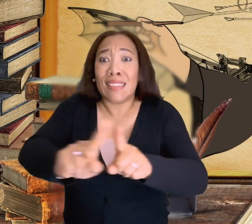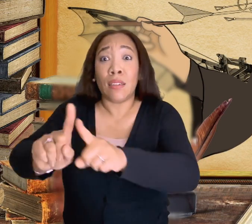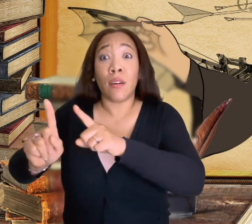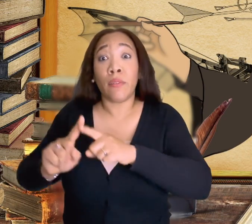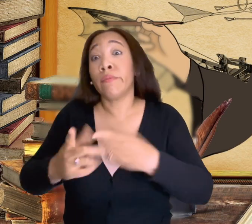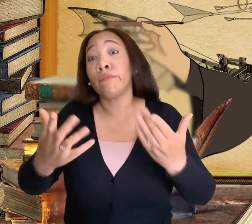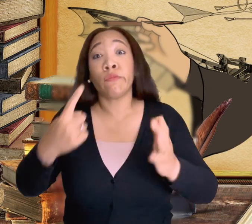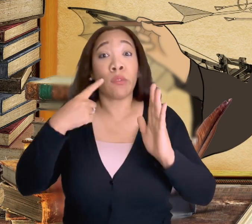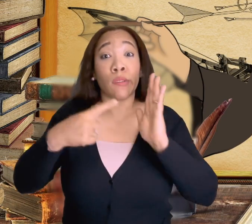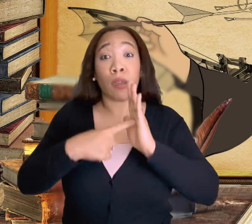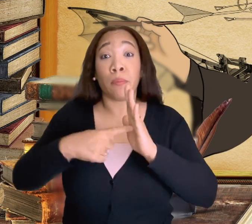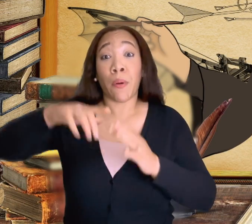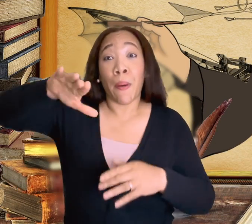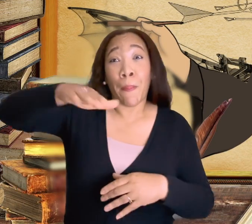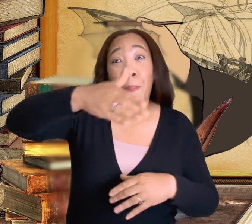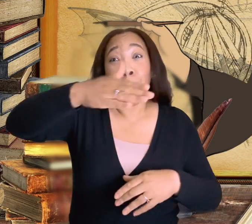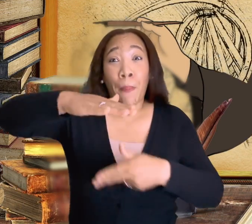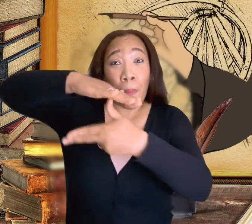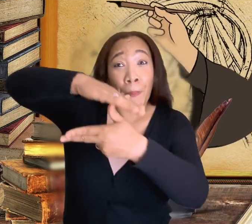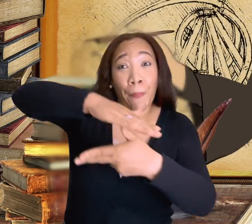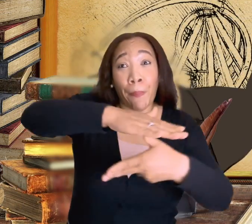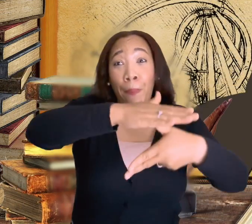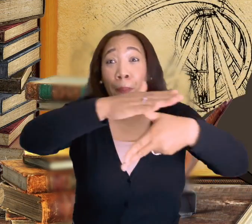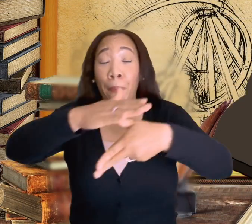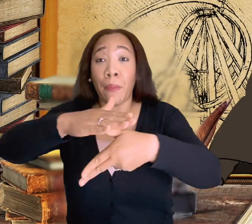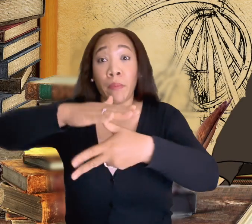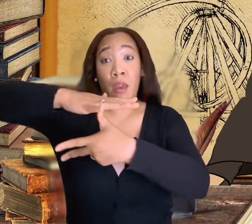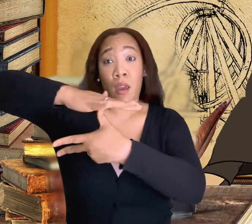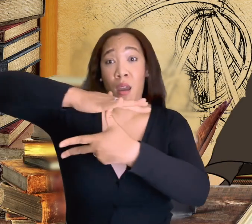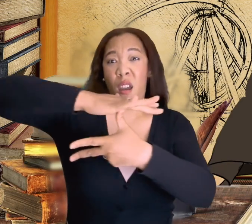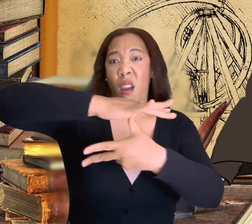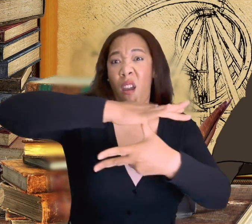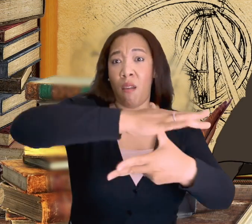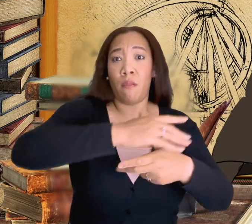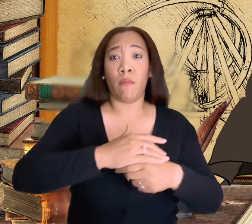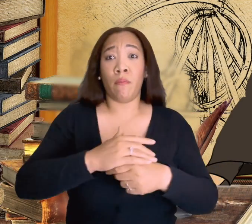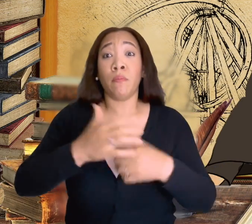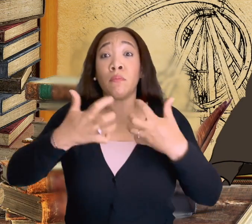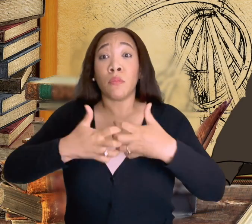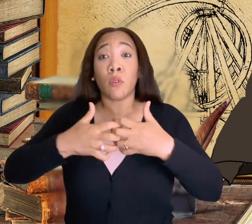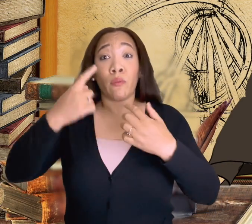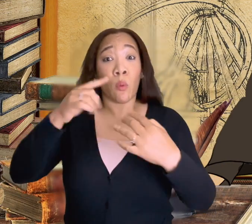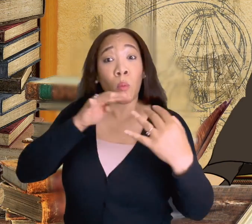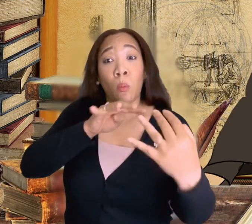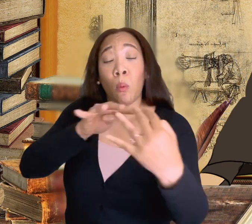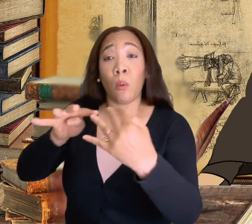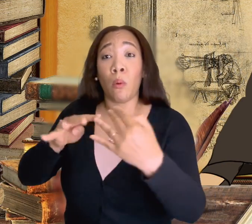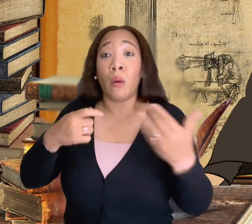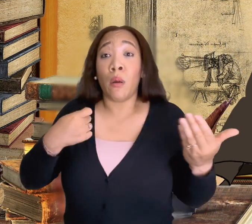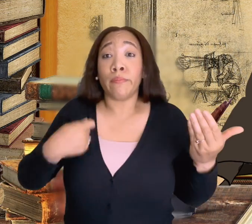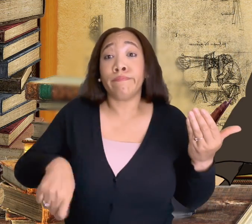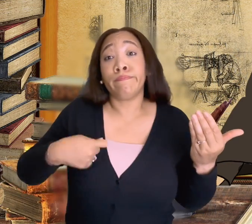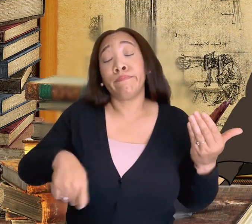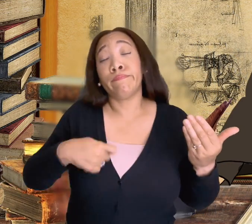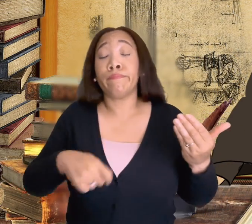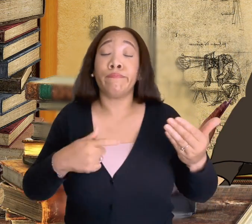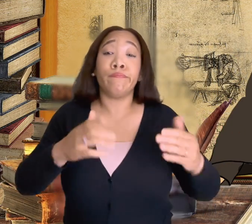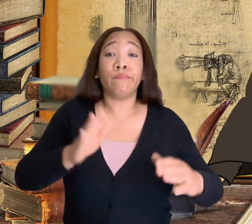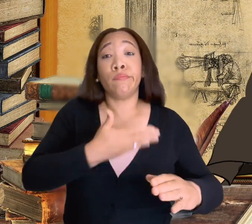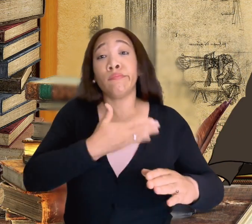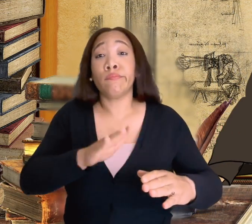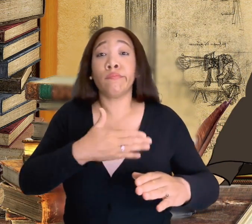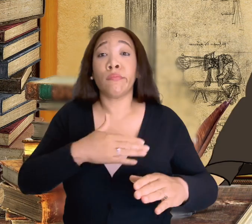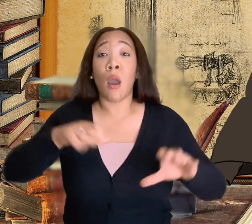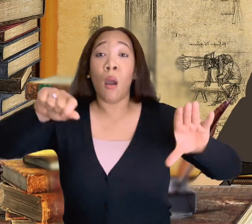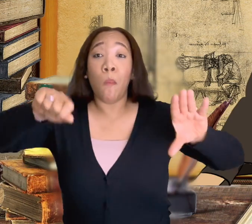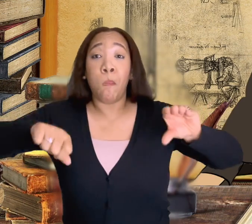gliders, helicopters, war machines, musical instruments, types of pumps,